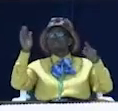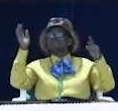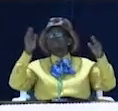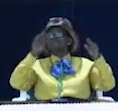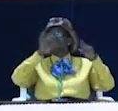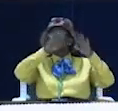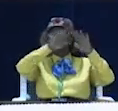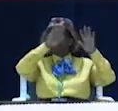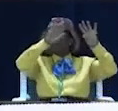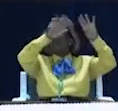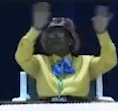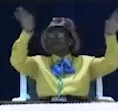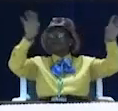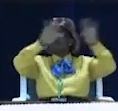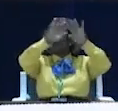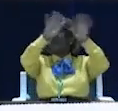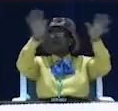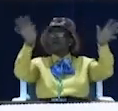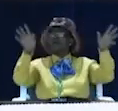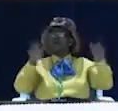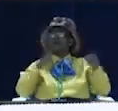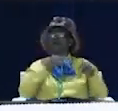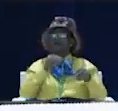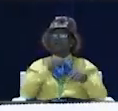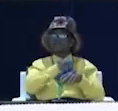Now, normally a rainbow is an arc,